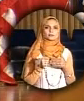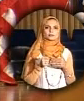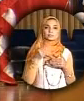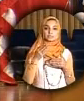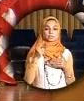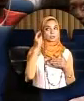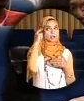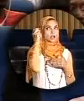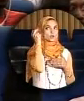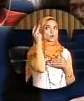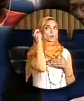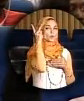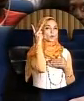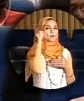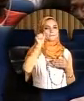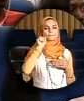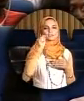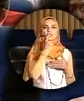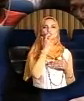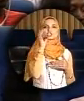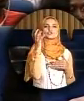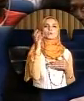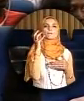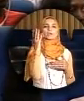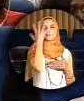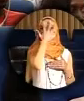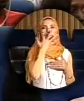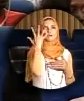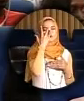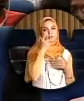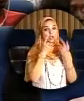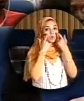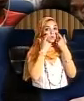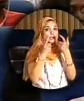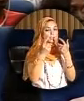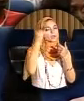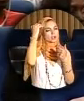the challenges of improving the conditions of the continent and watch them rise